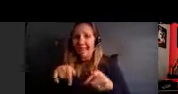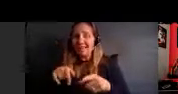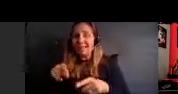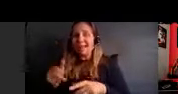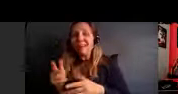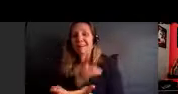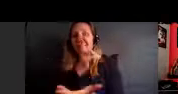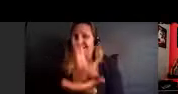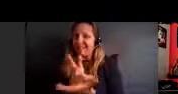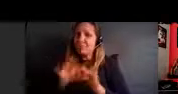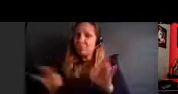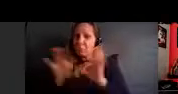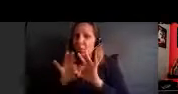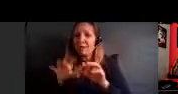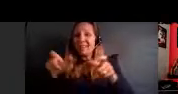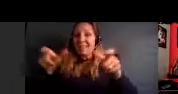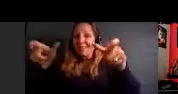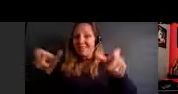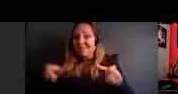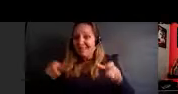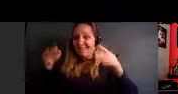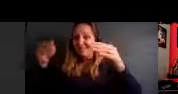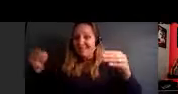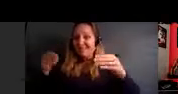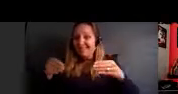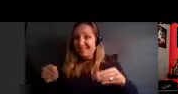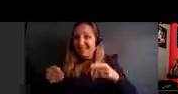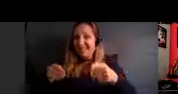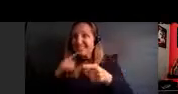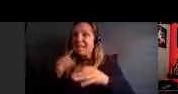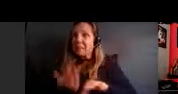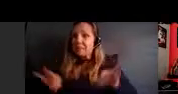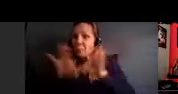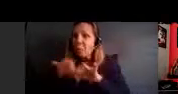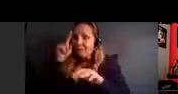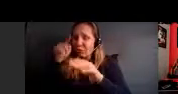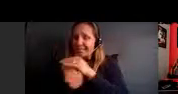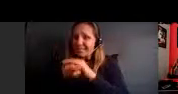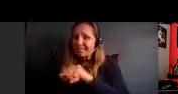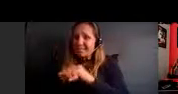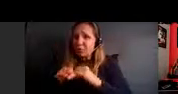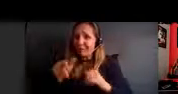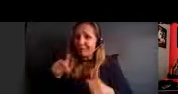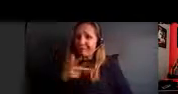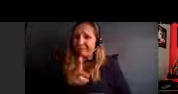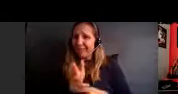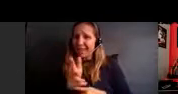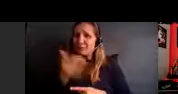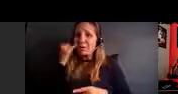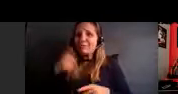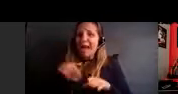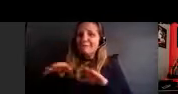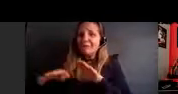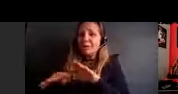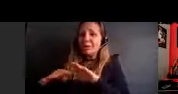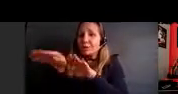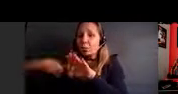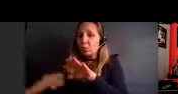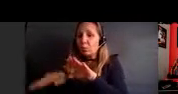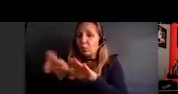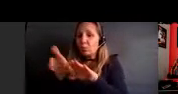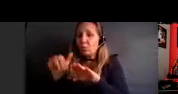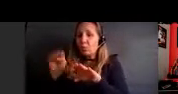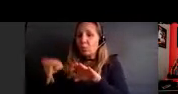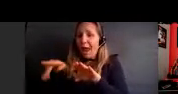because they look cool. Those are there because that's an accessible van spot, so that if someone has a drop-off ramp or a ramp of some sort in